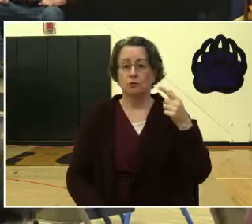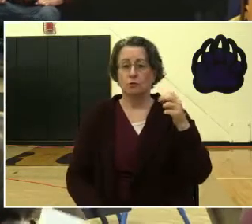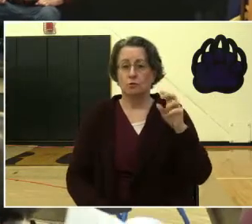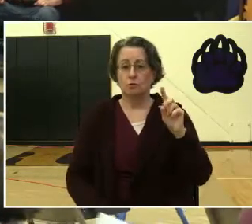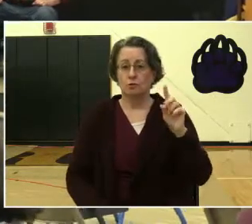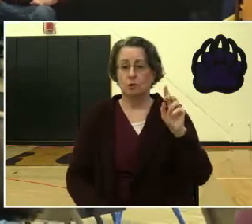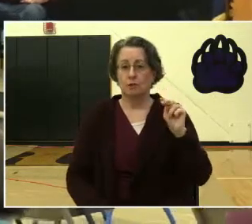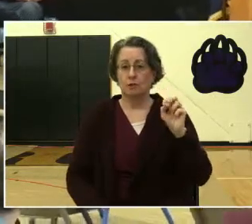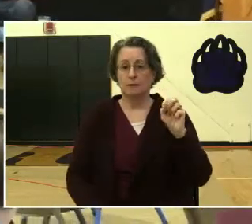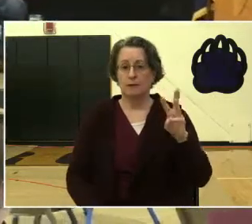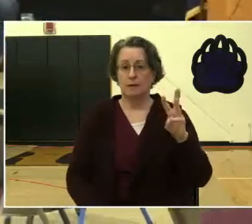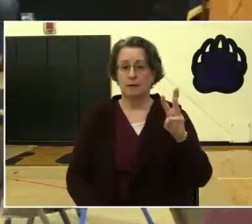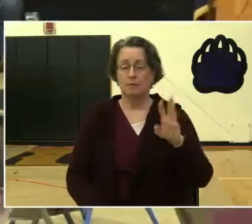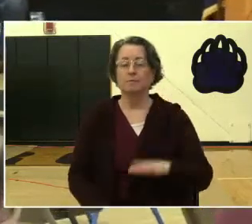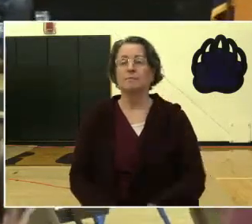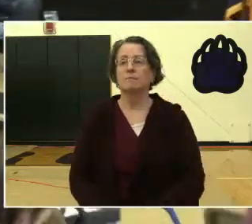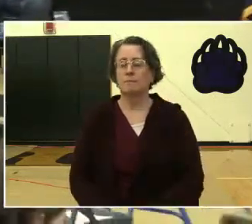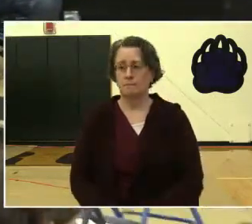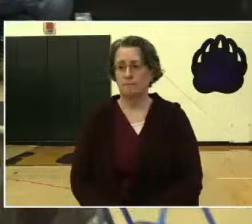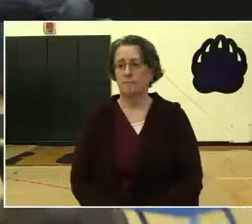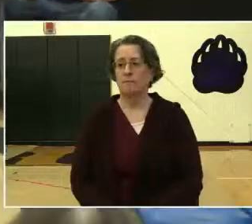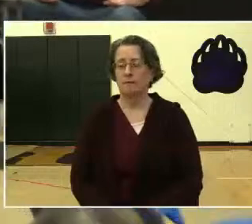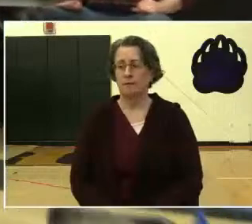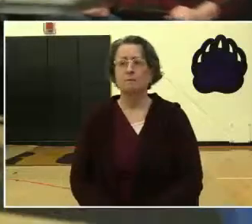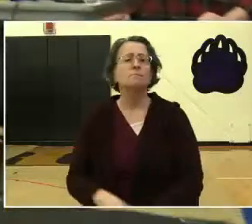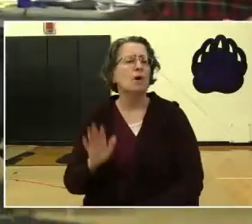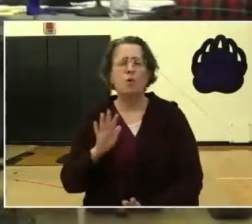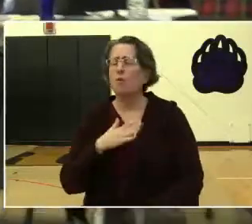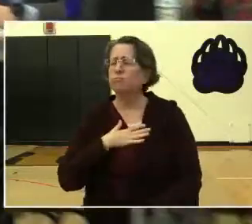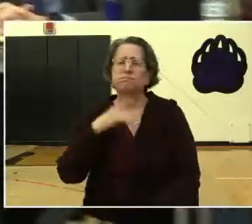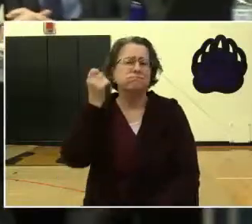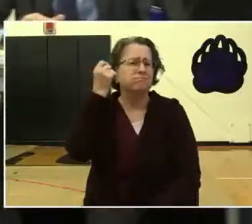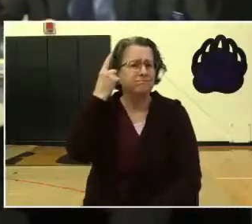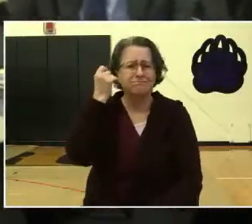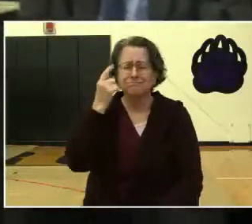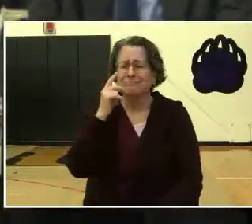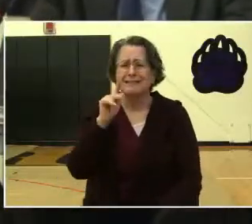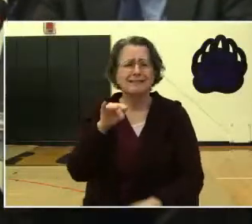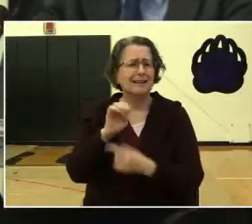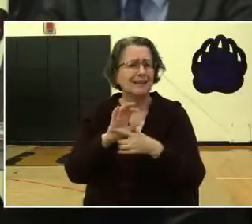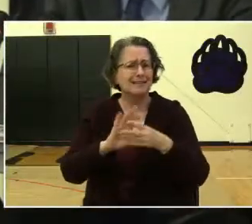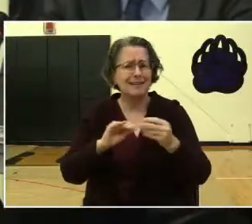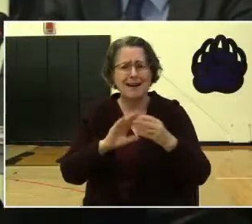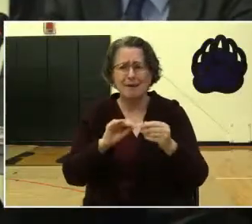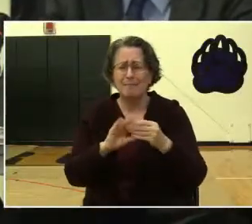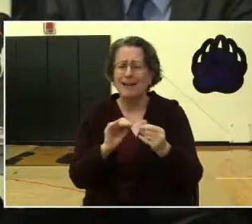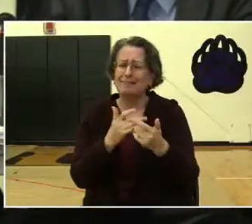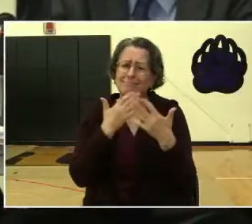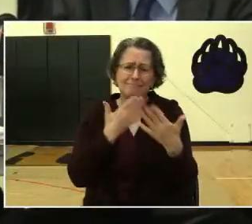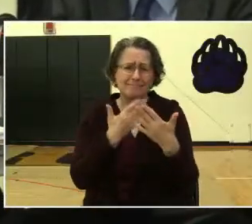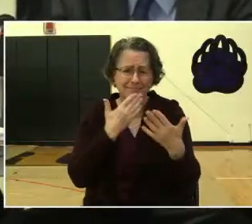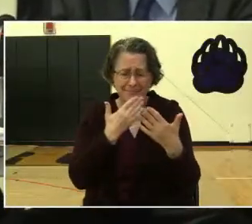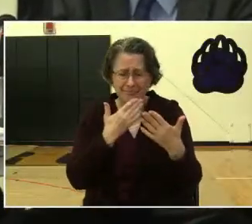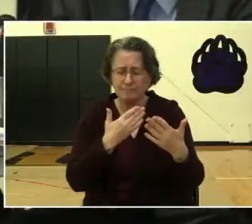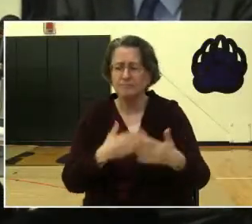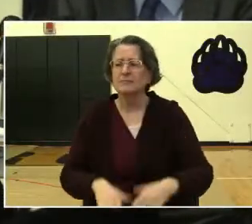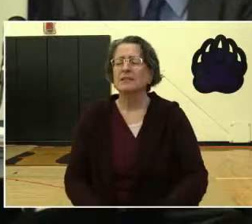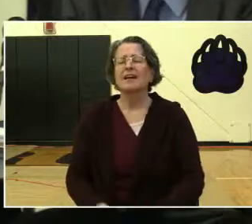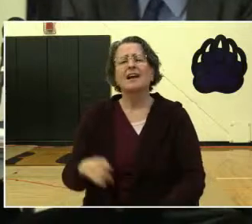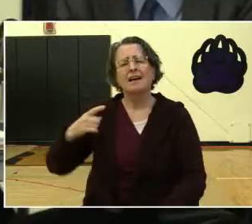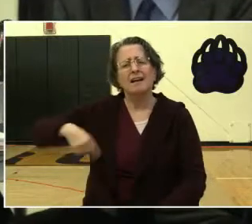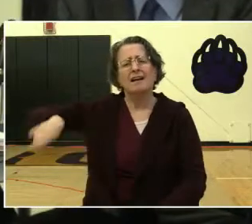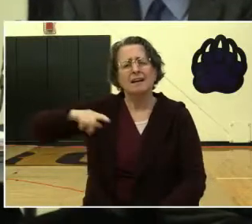so uh I really appreciate Kate's comment um it gives me an opportunity in the rest of town staff here